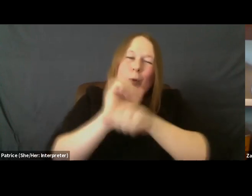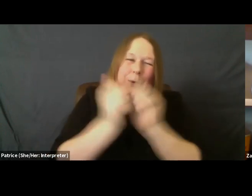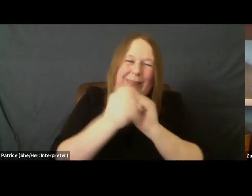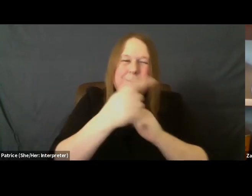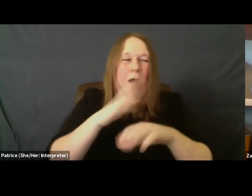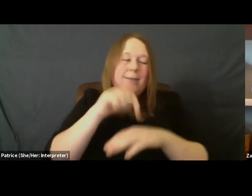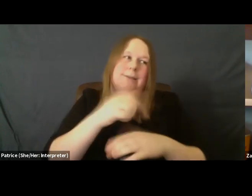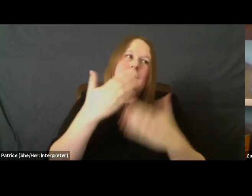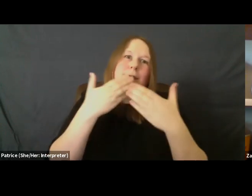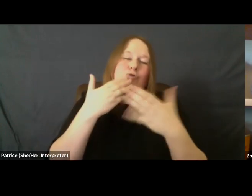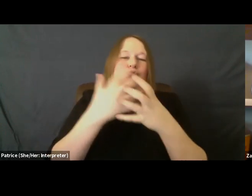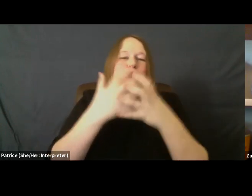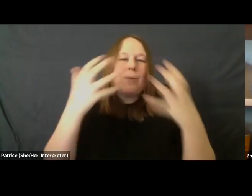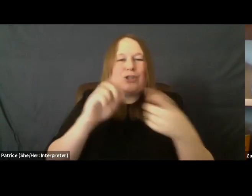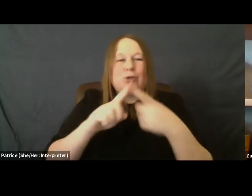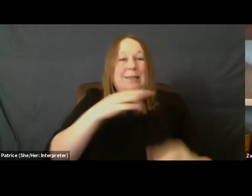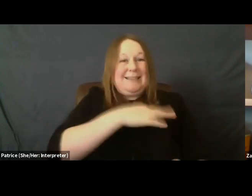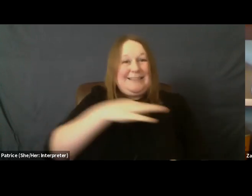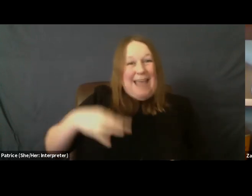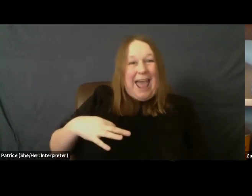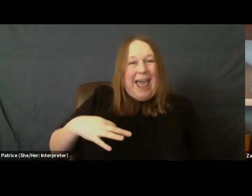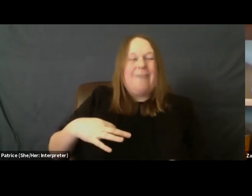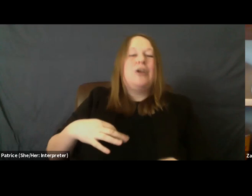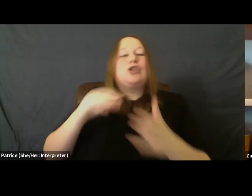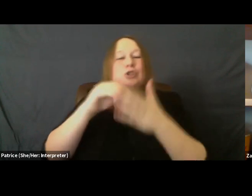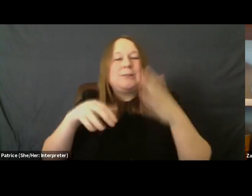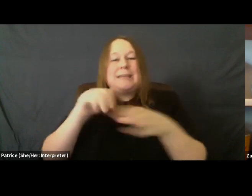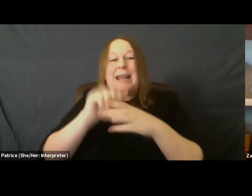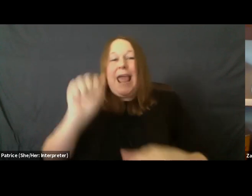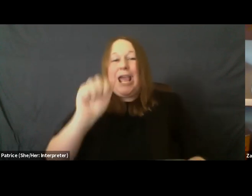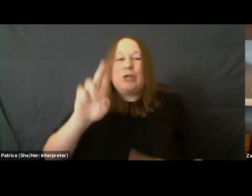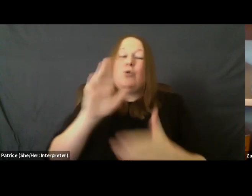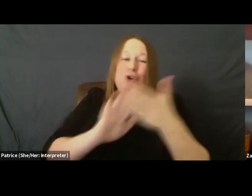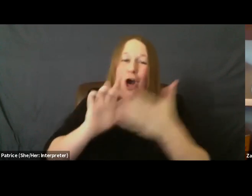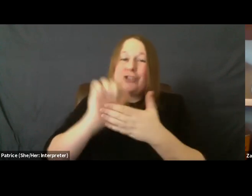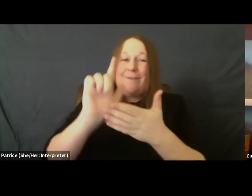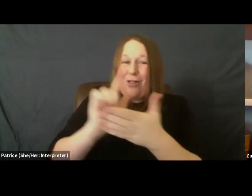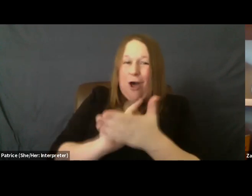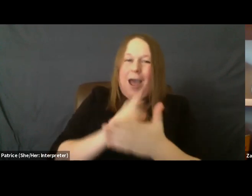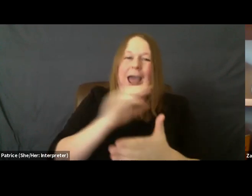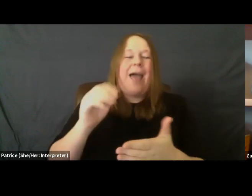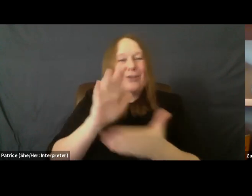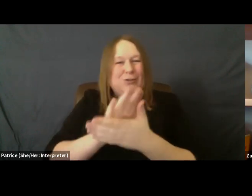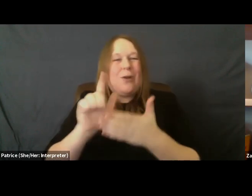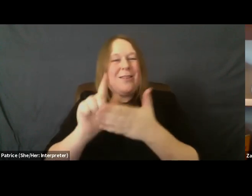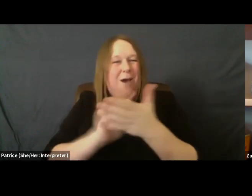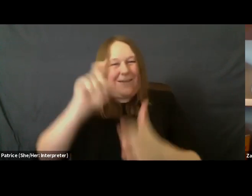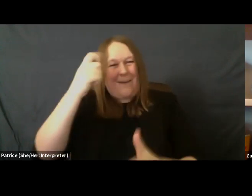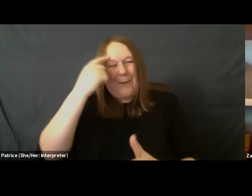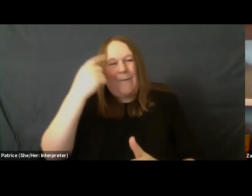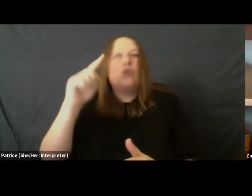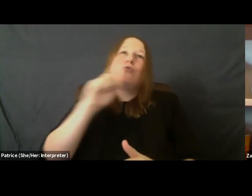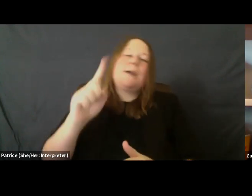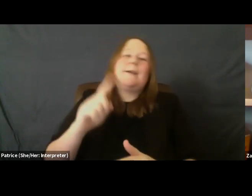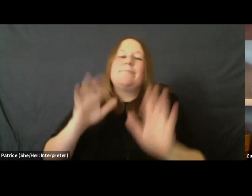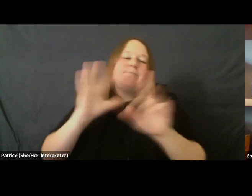And thank you so much to the staff and students at American University College of Law in the School on Law and Government for a really